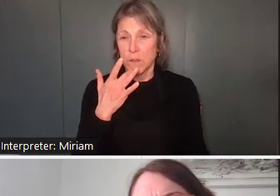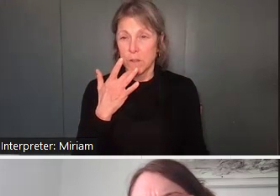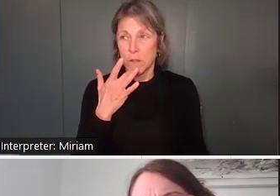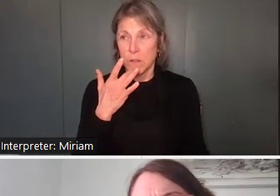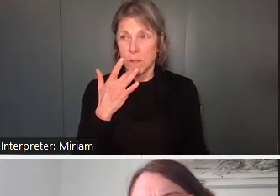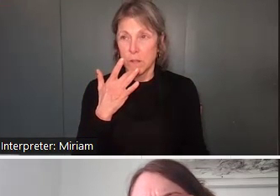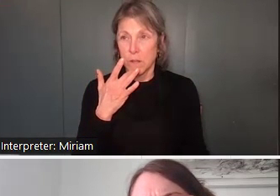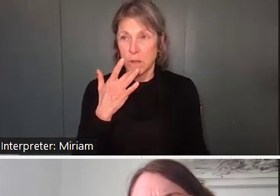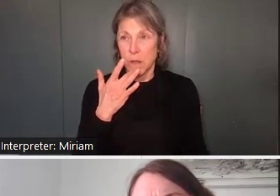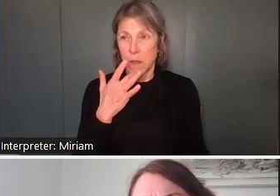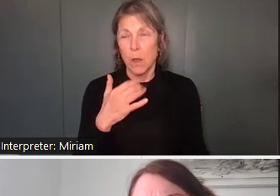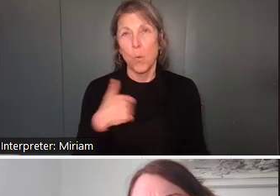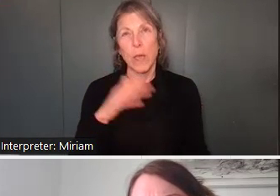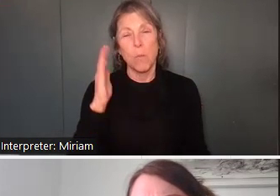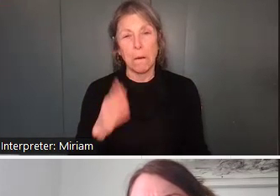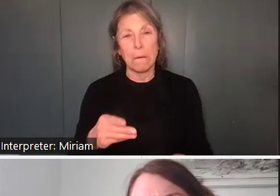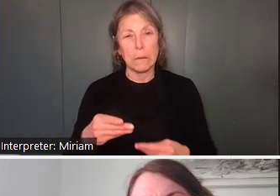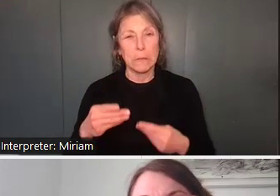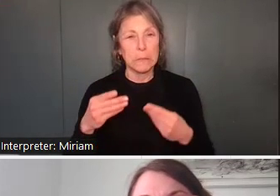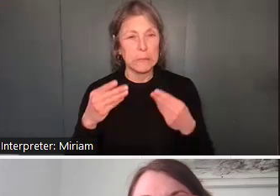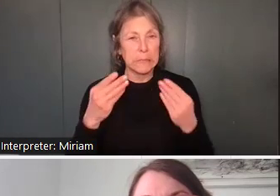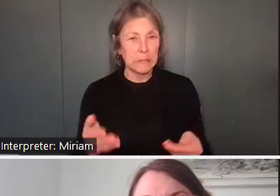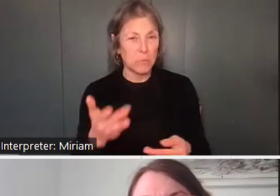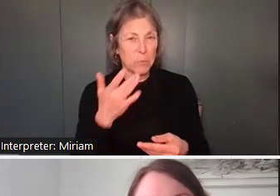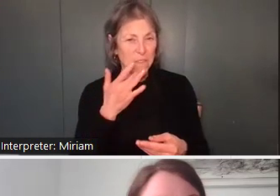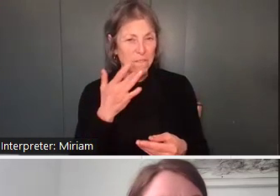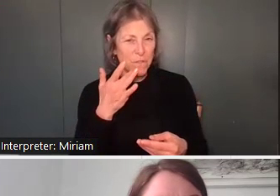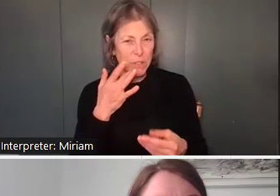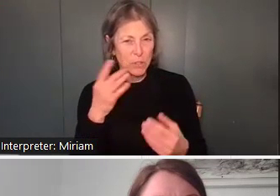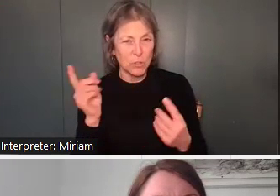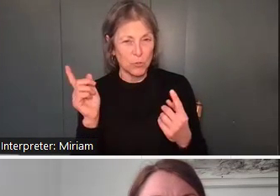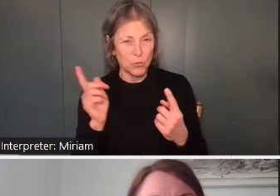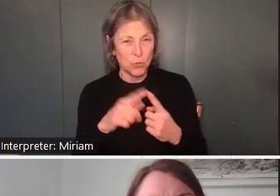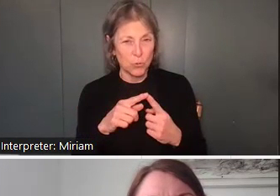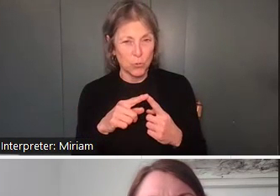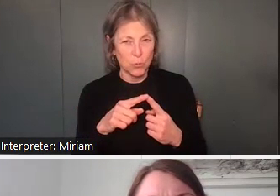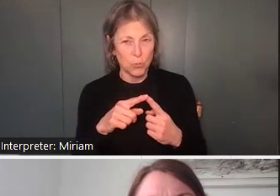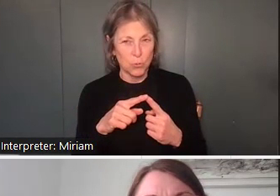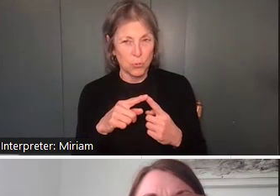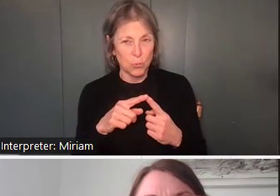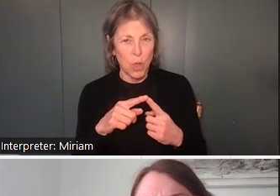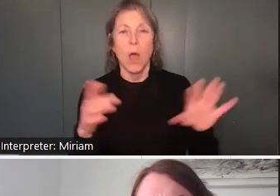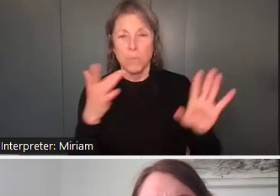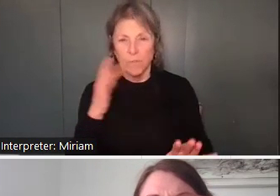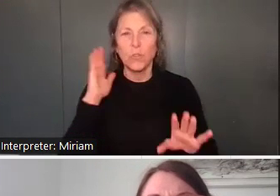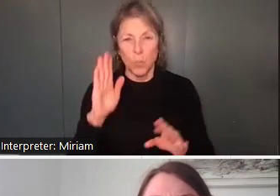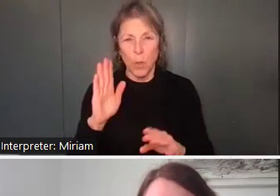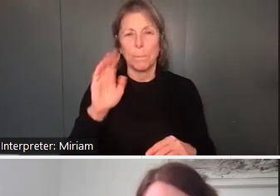awarded. Preference will be something to Given? be